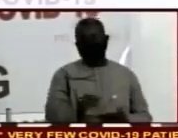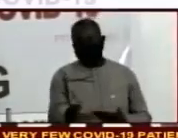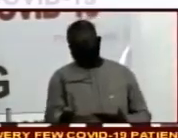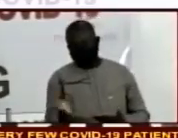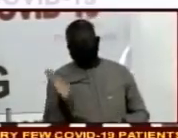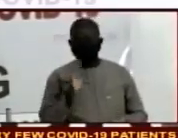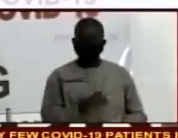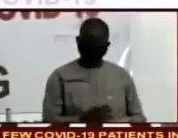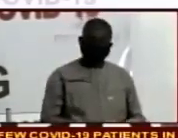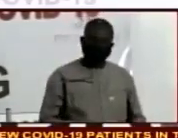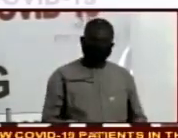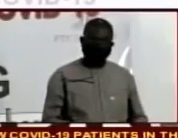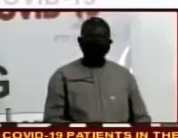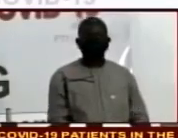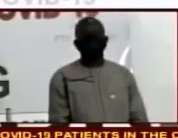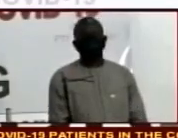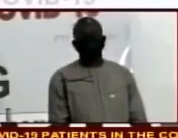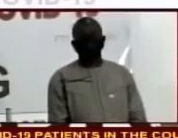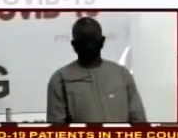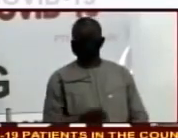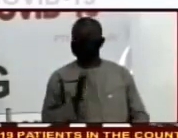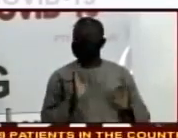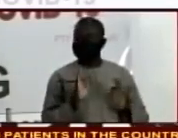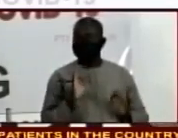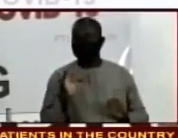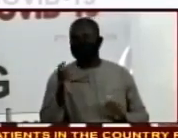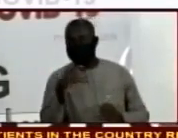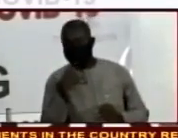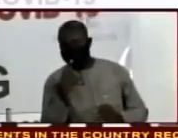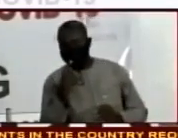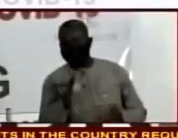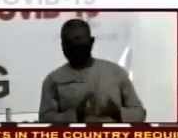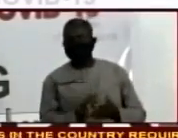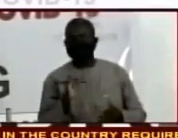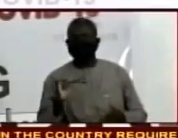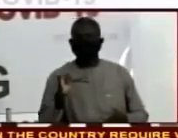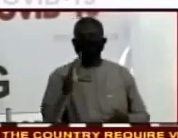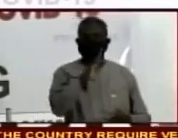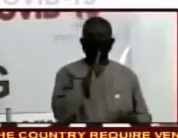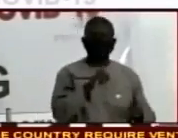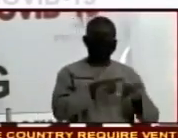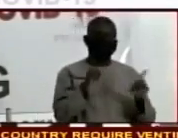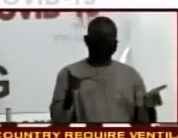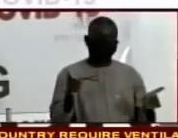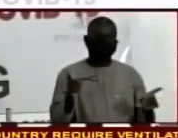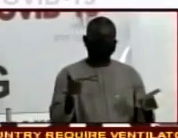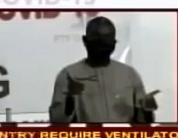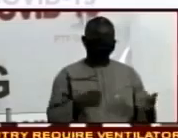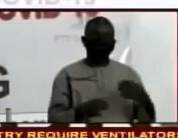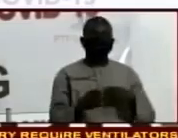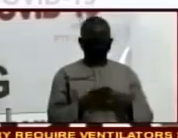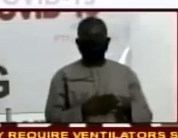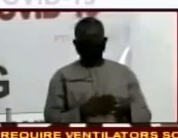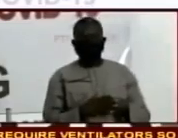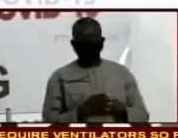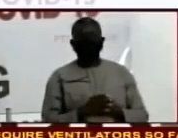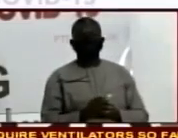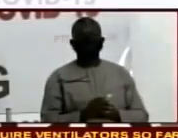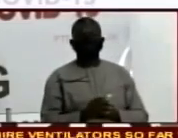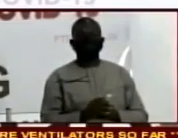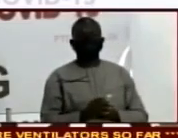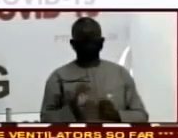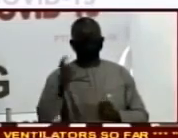again if the same airline or a different one brings them back, when they could, that the